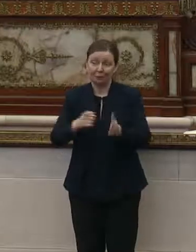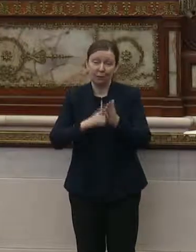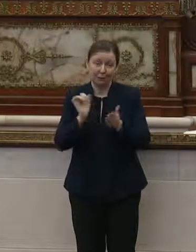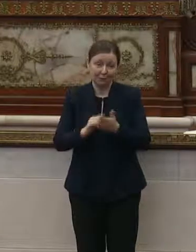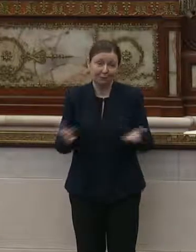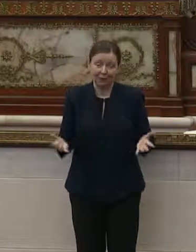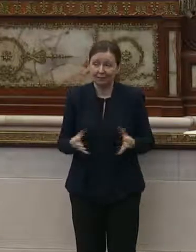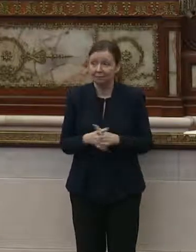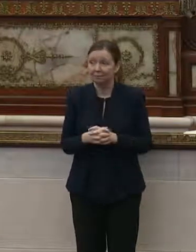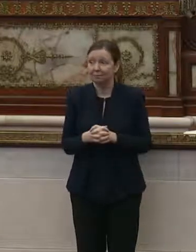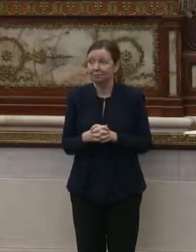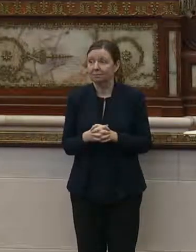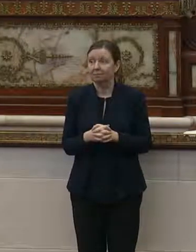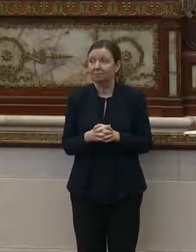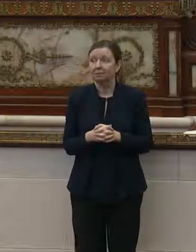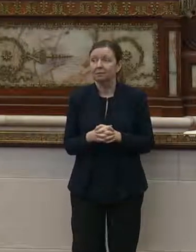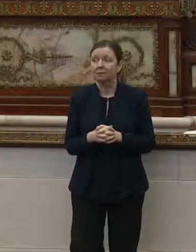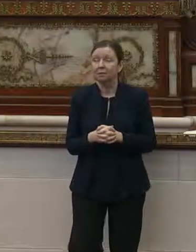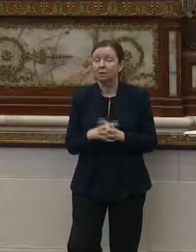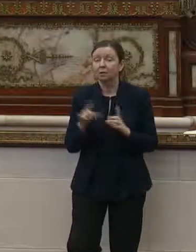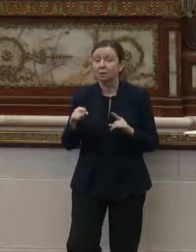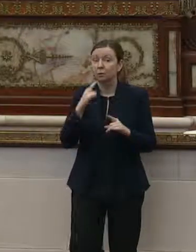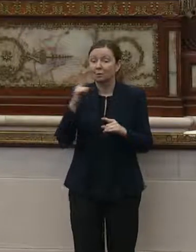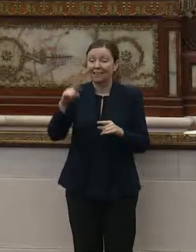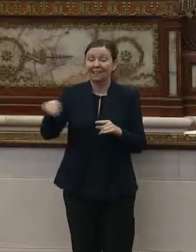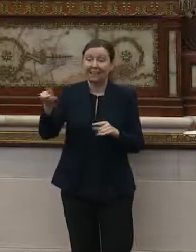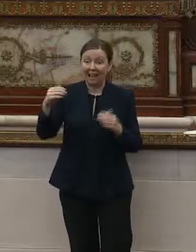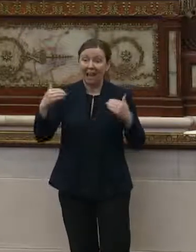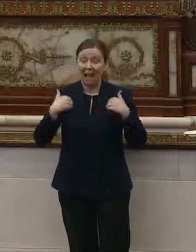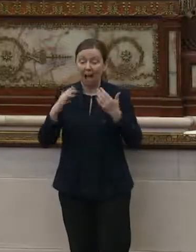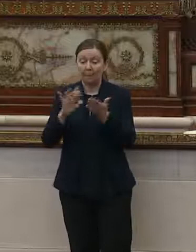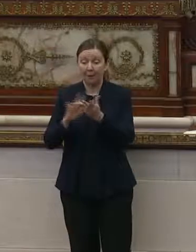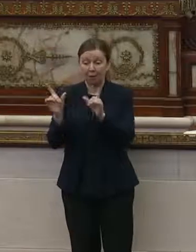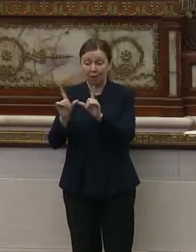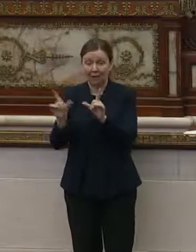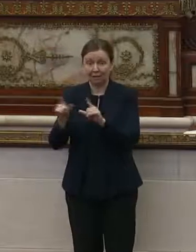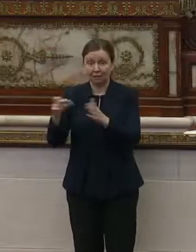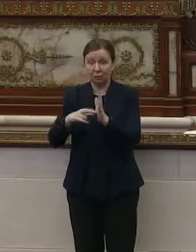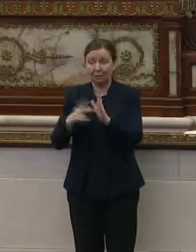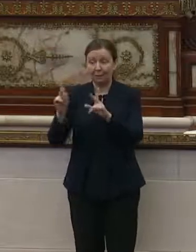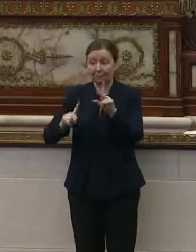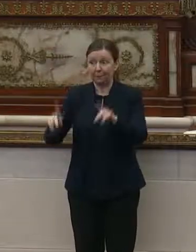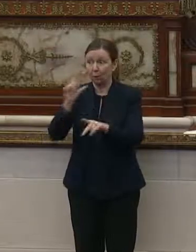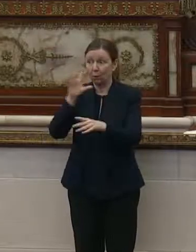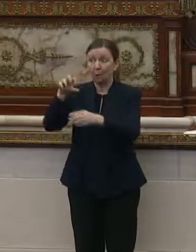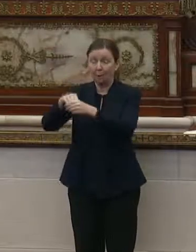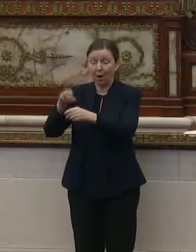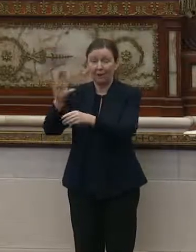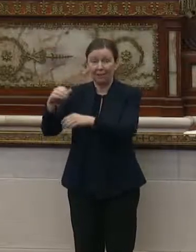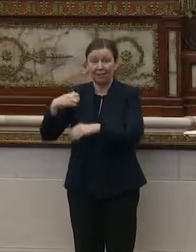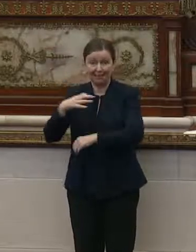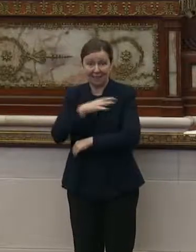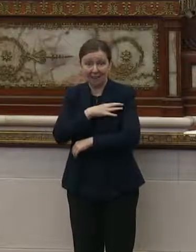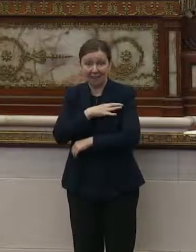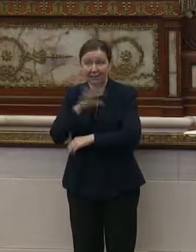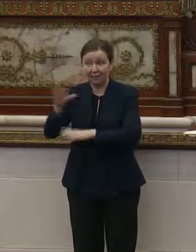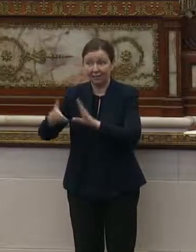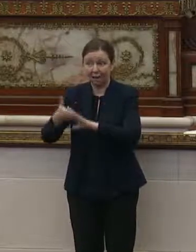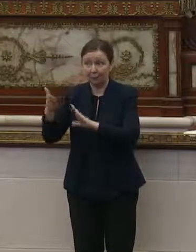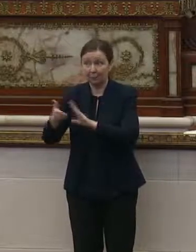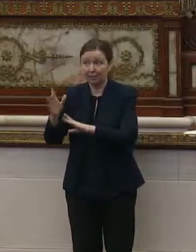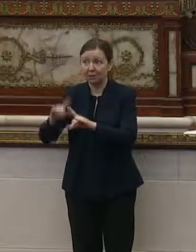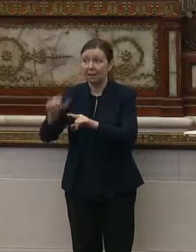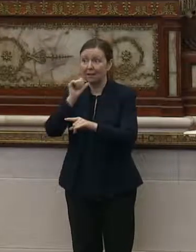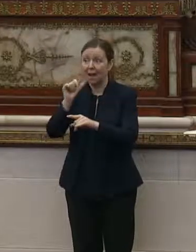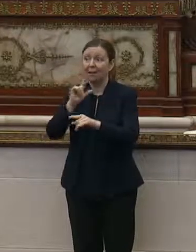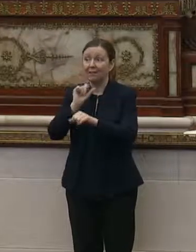this. So when you say they had medical licenses, do you mean people who are a part of their staff and their operation, but not